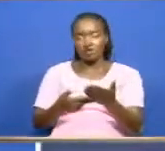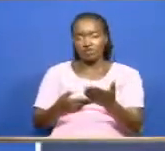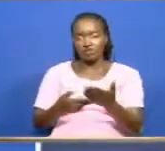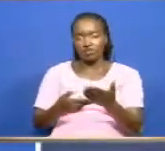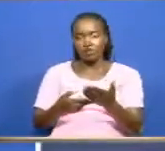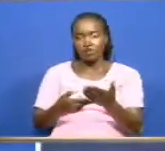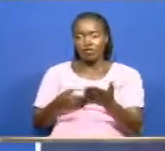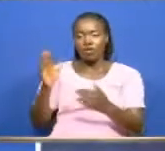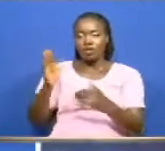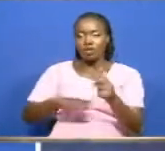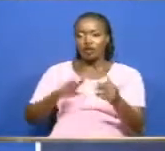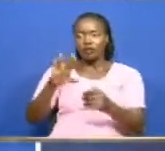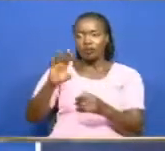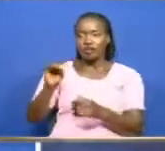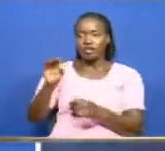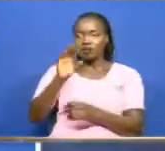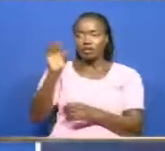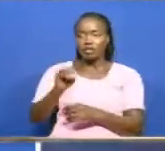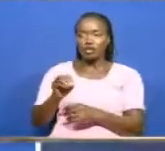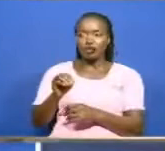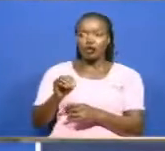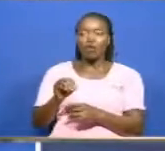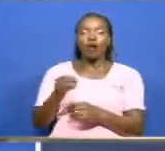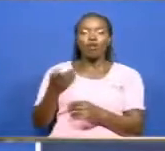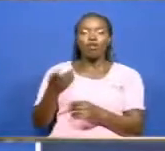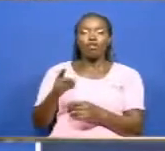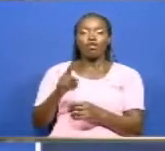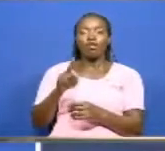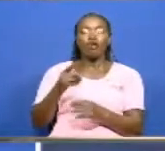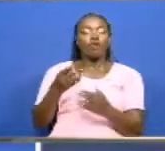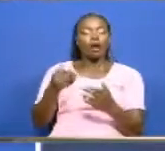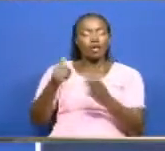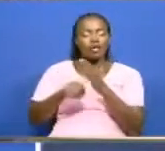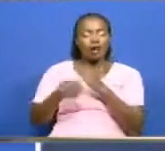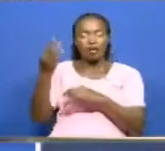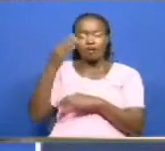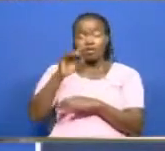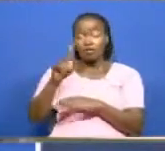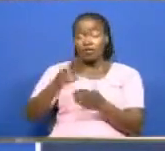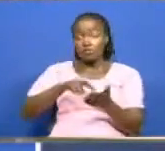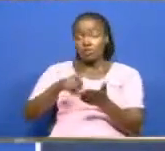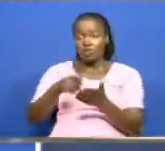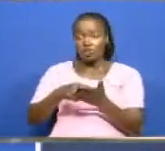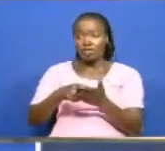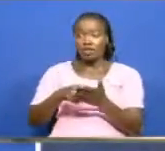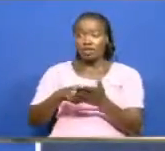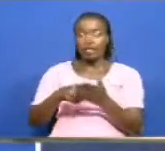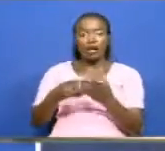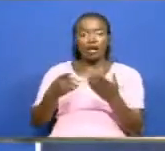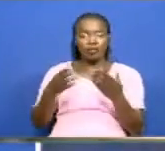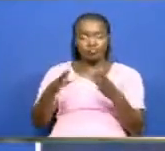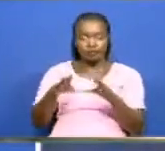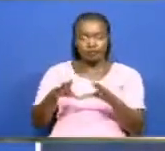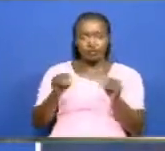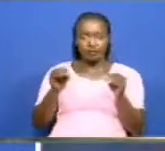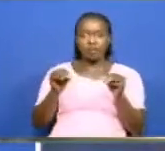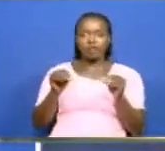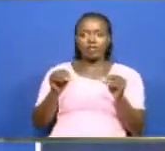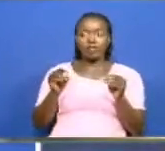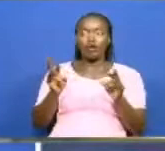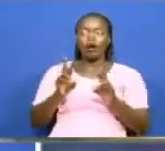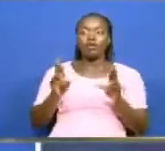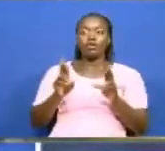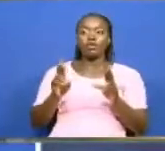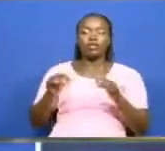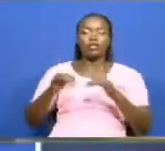than 40% of the 145 parcels under phase one of the project had already been taken up. Those who have already taken